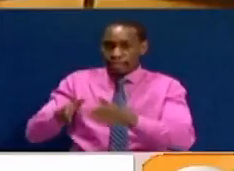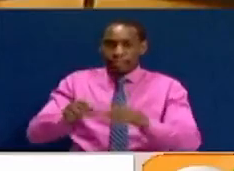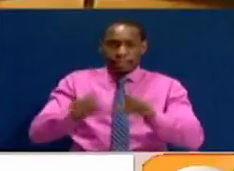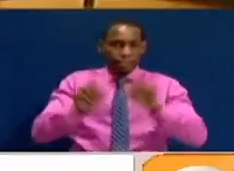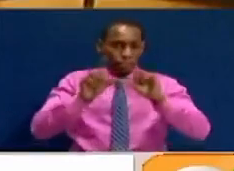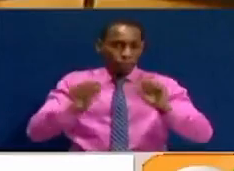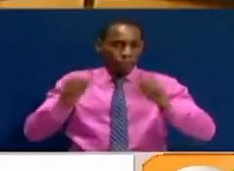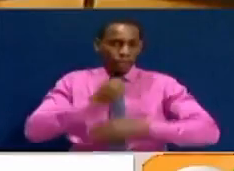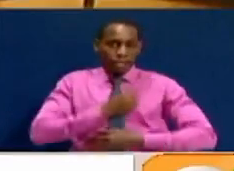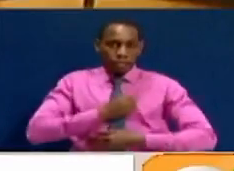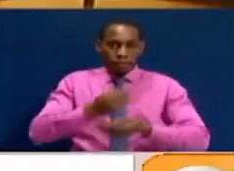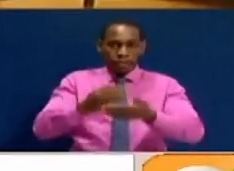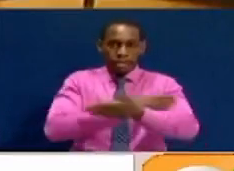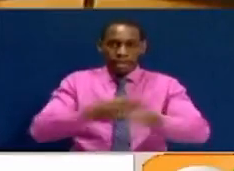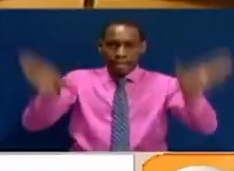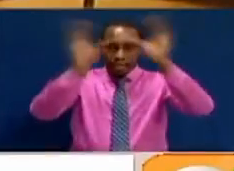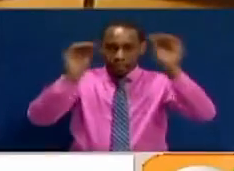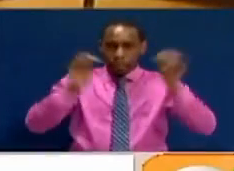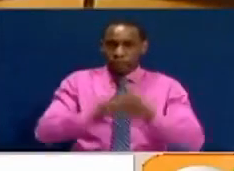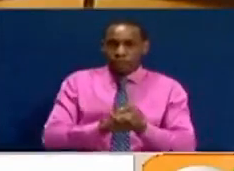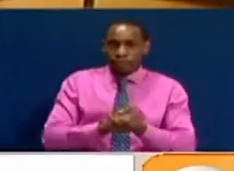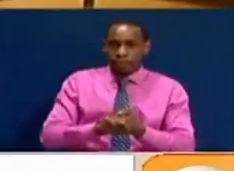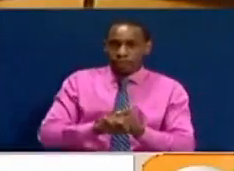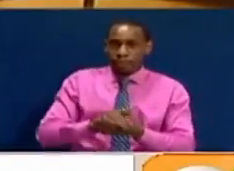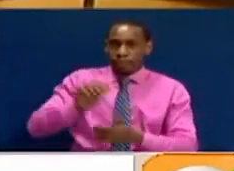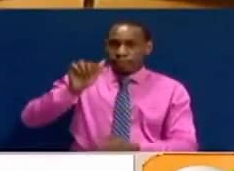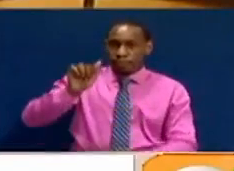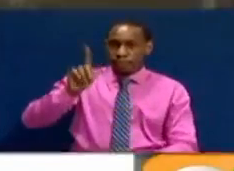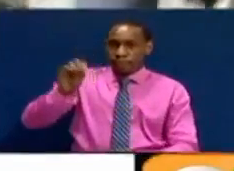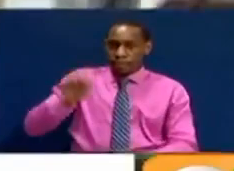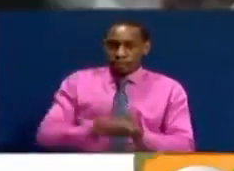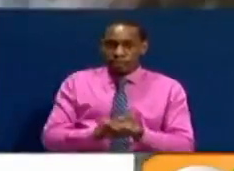condolence message to Ghana's President Nana Akufo-Addo.